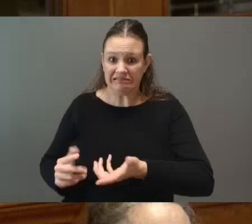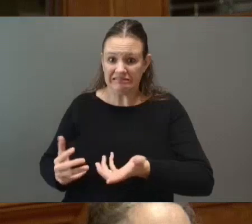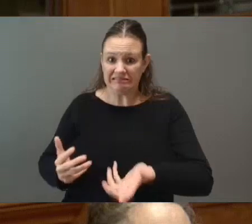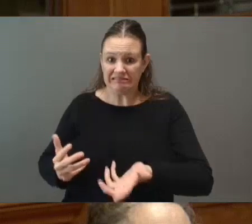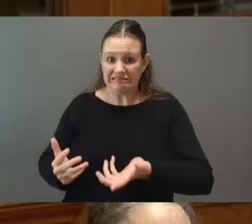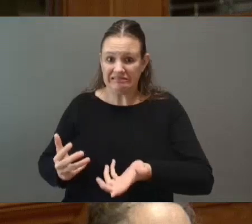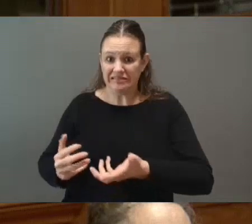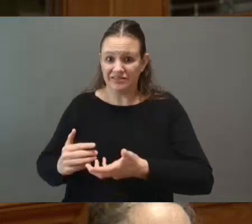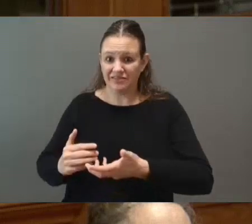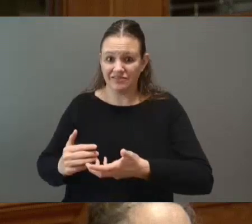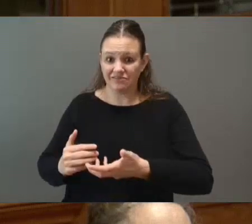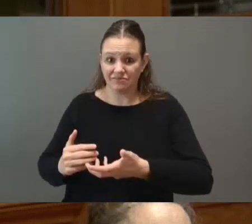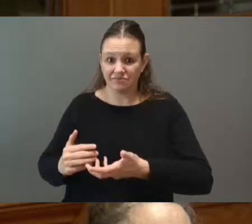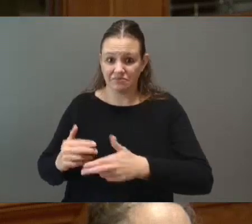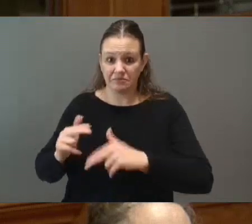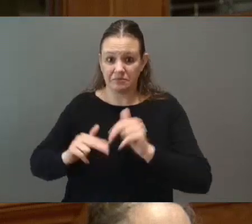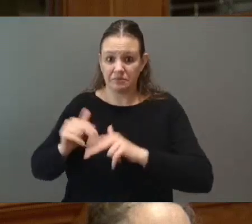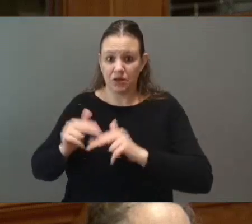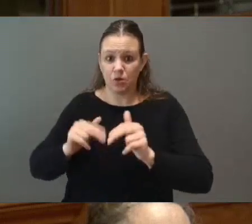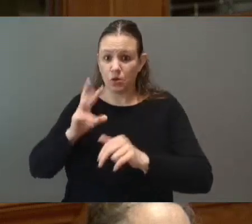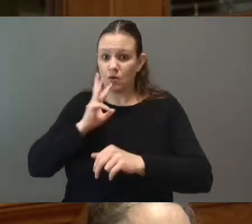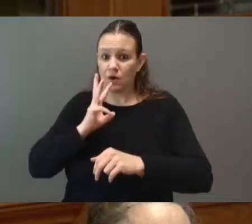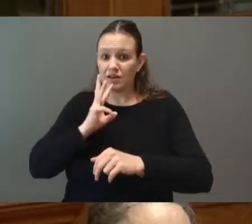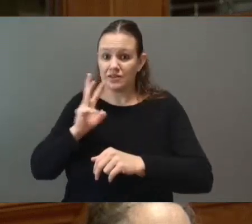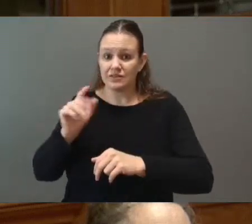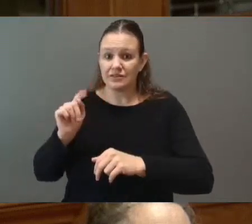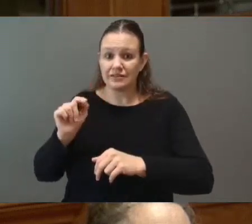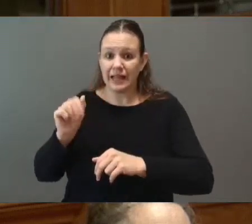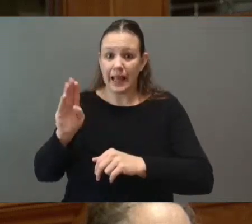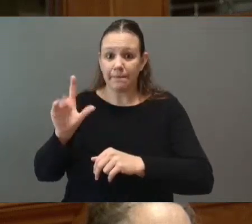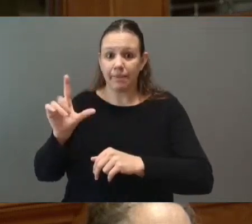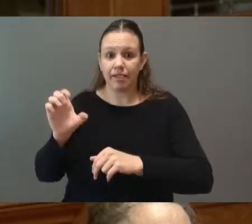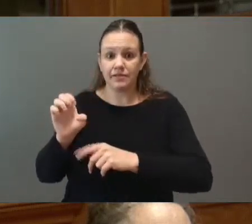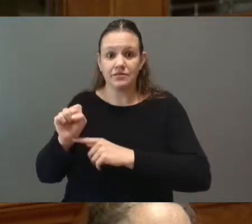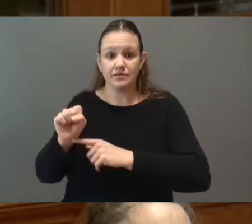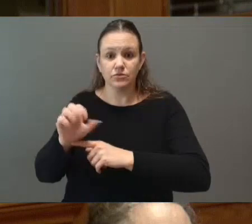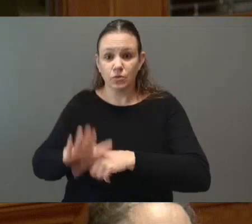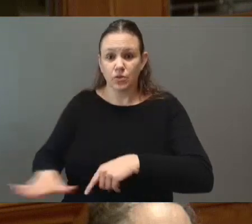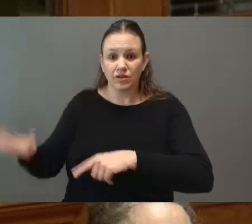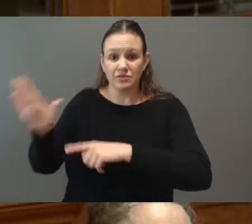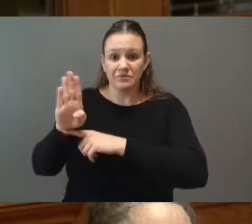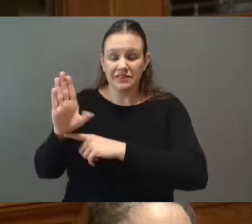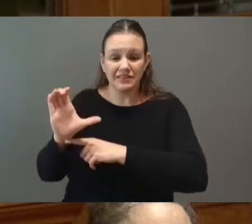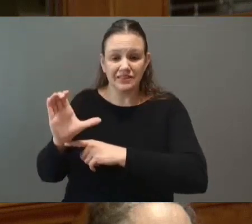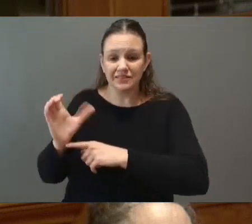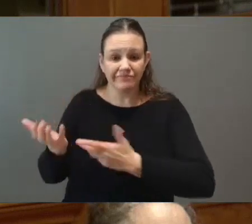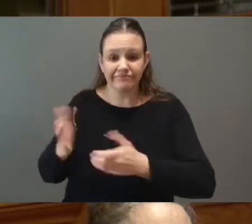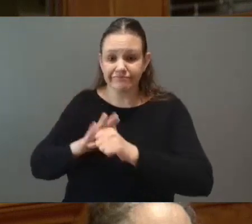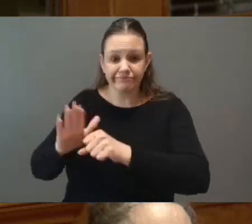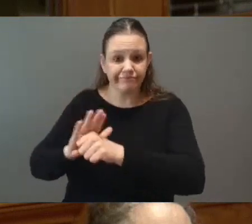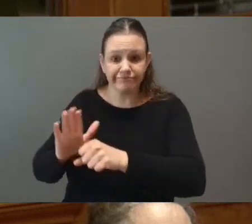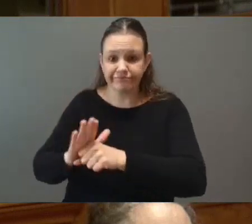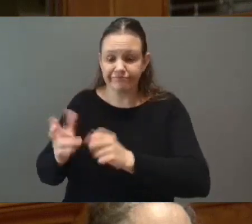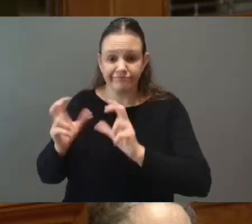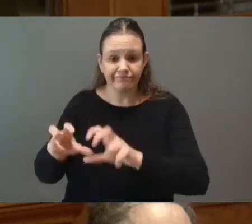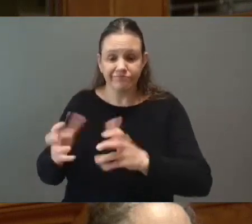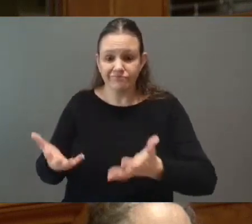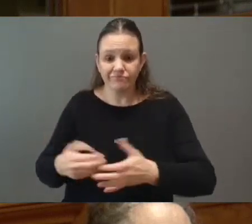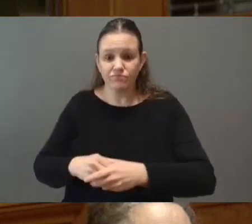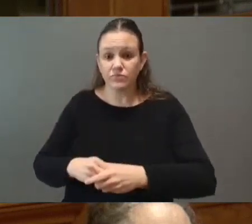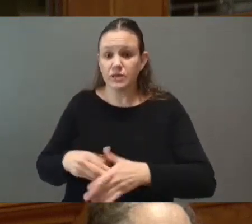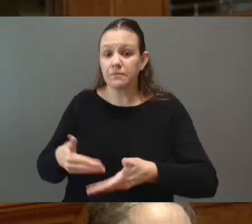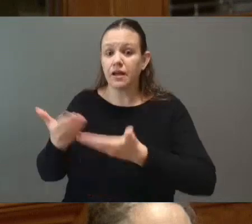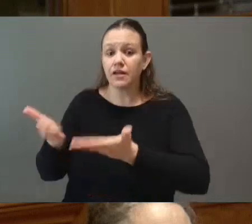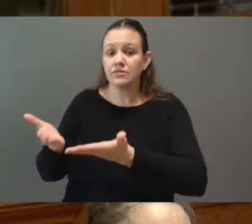been sorely lacking. Meanwhile, trade in water in Alberta has begun. If